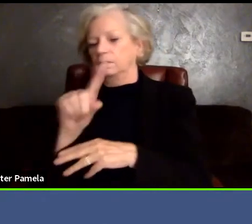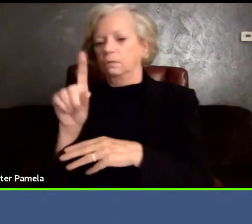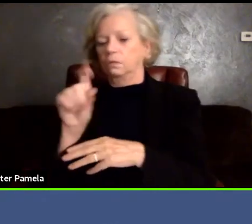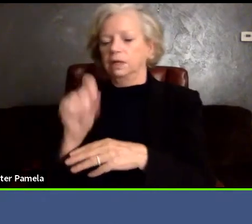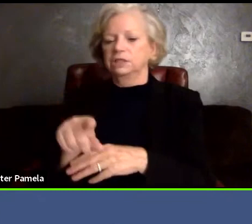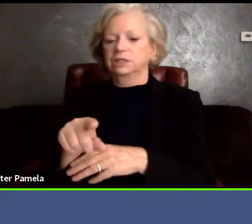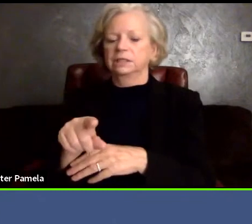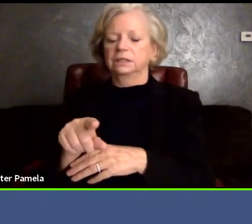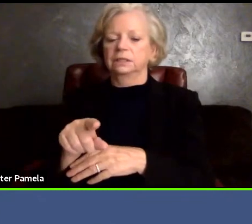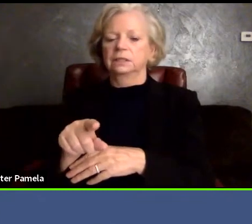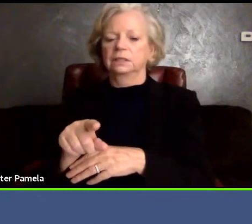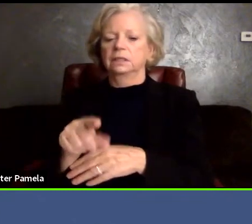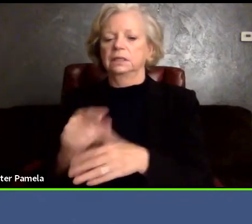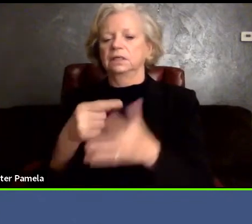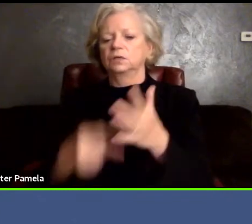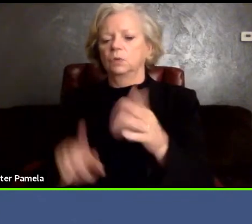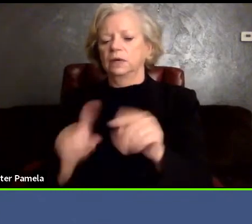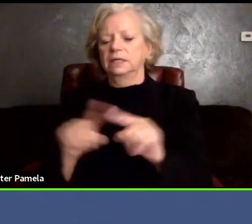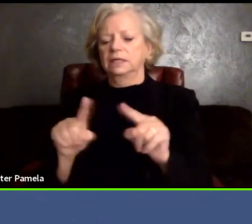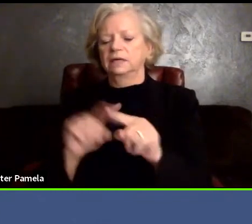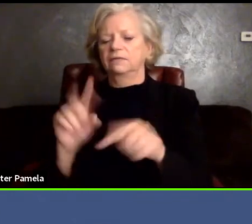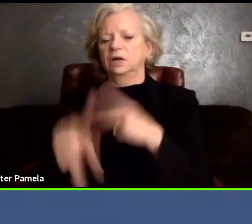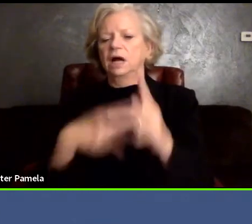different vaccine requirements have different